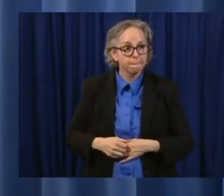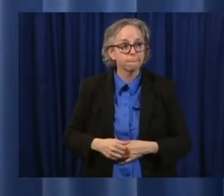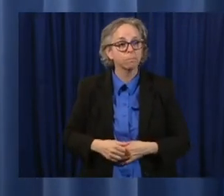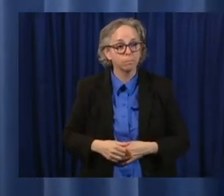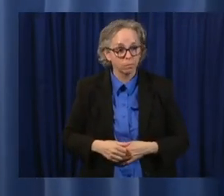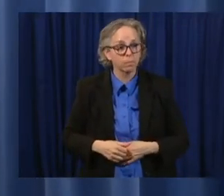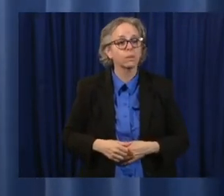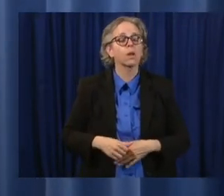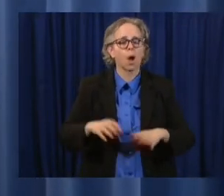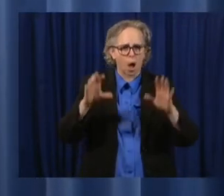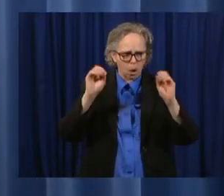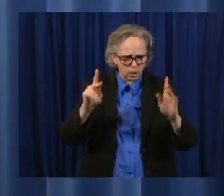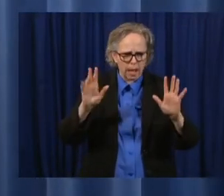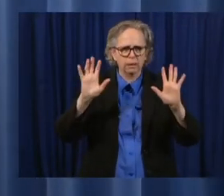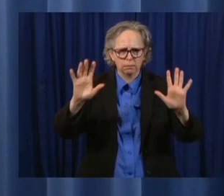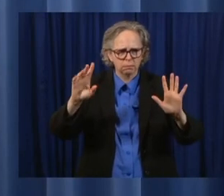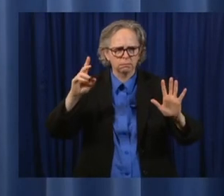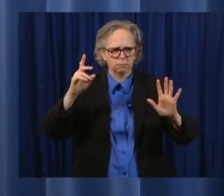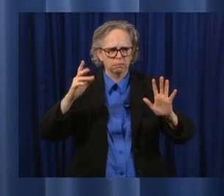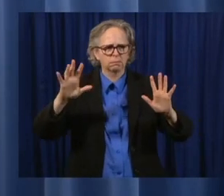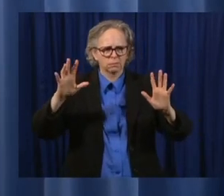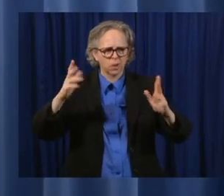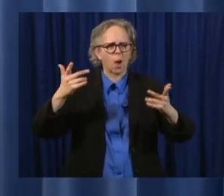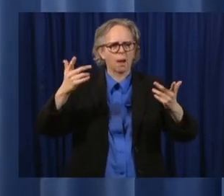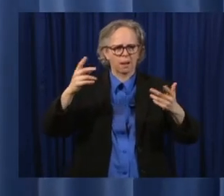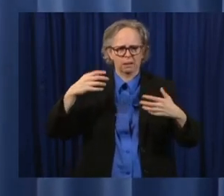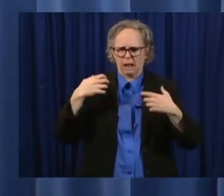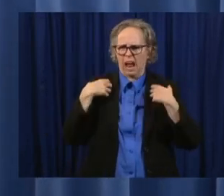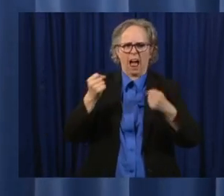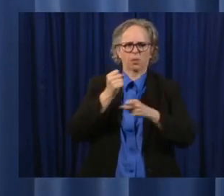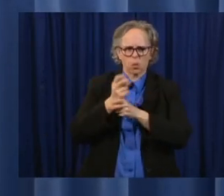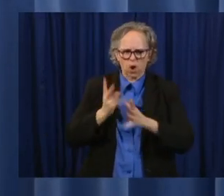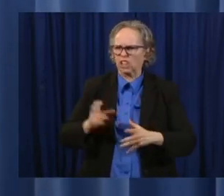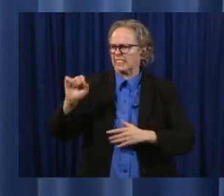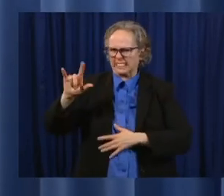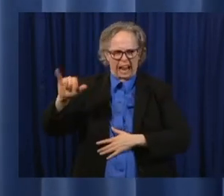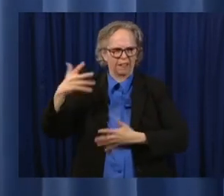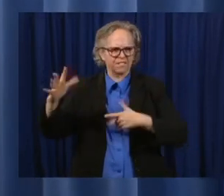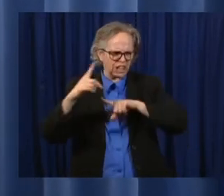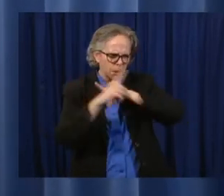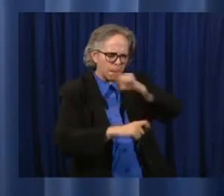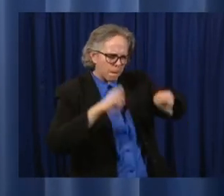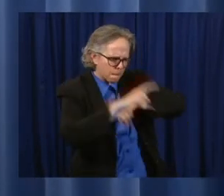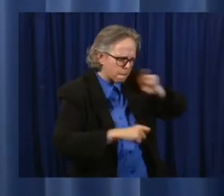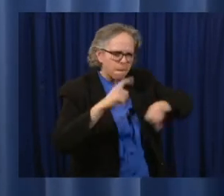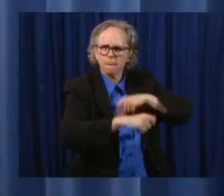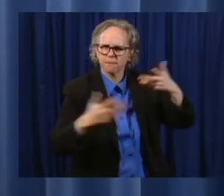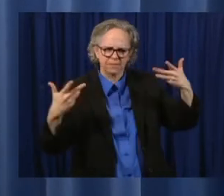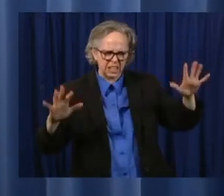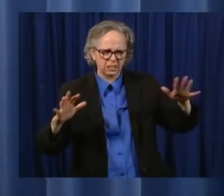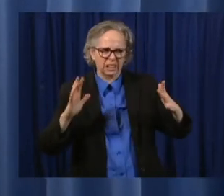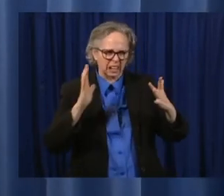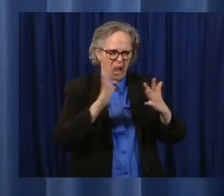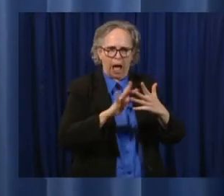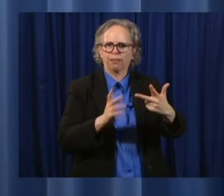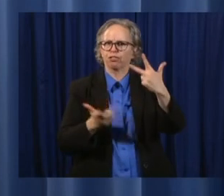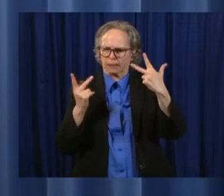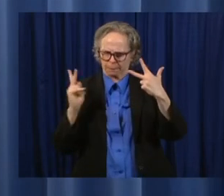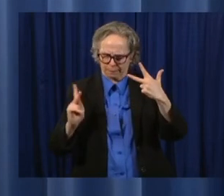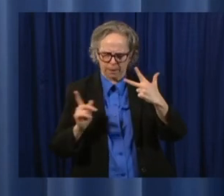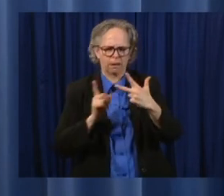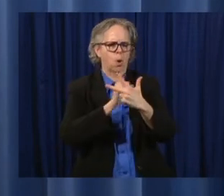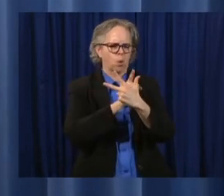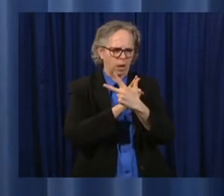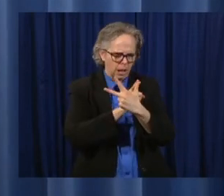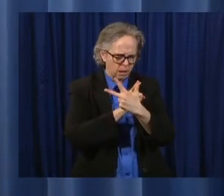Okay, so the health worker has now determined that Bill had contact with Mike, Peter, and Anna, and what happens